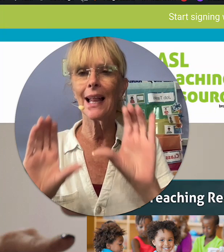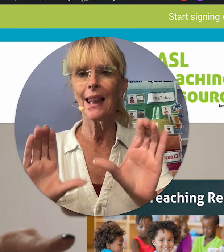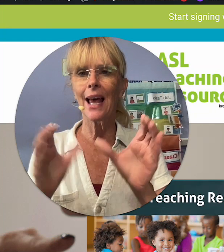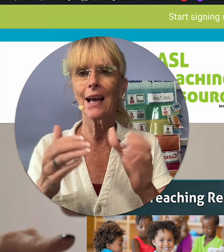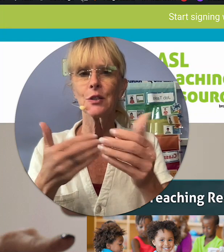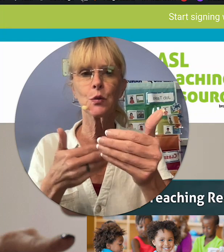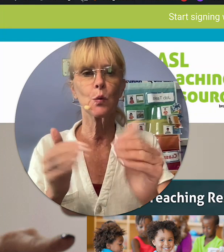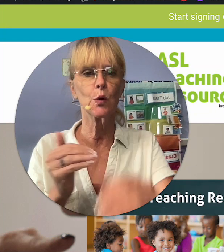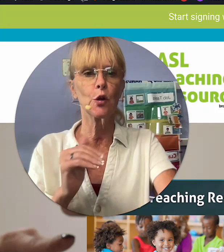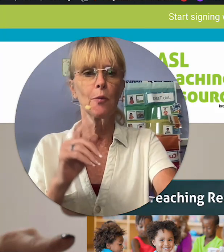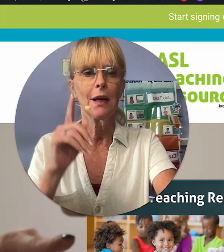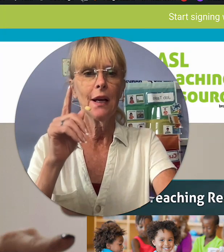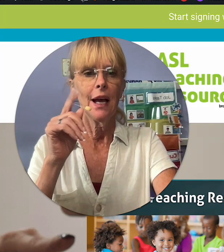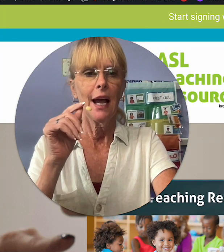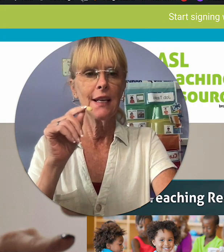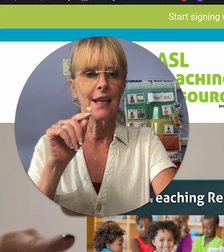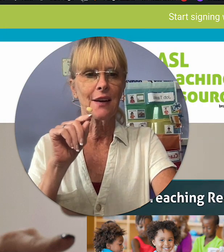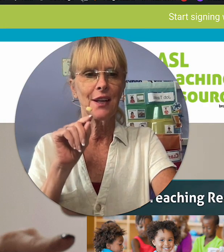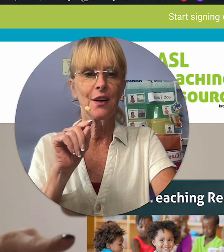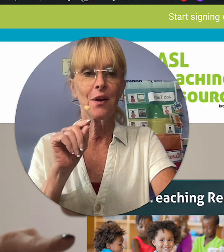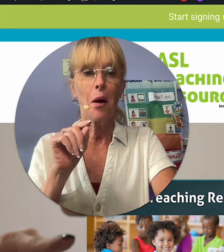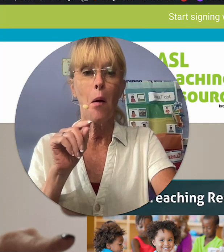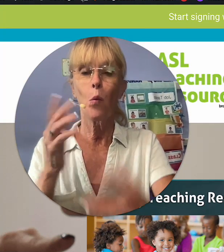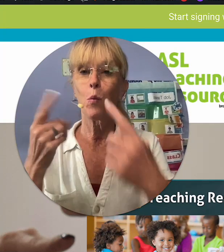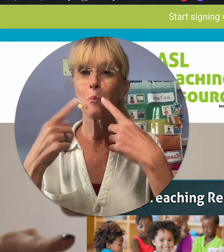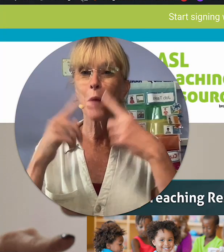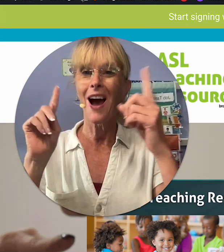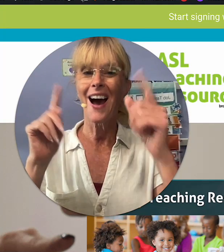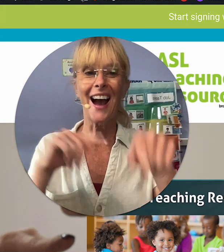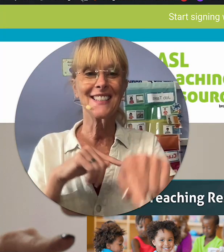typing classroom, and down here,